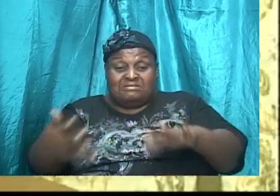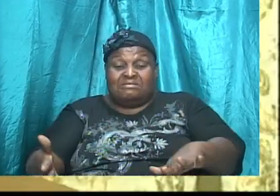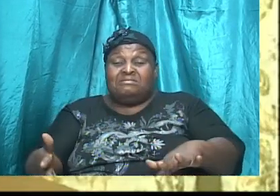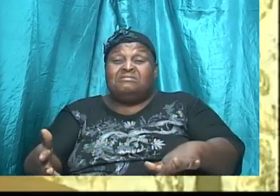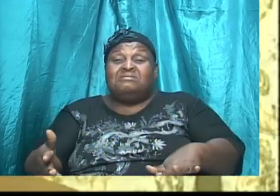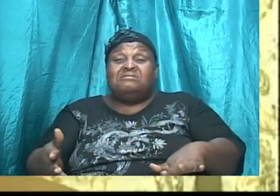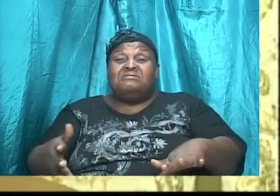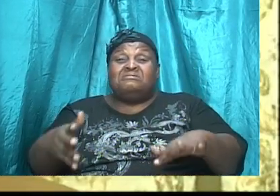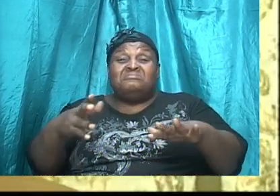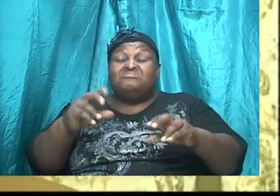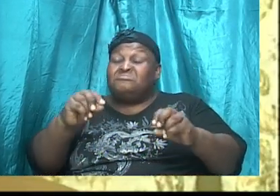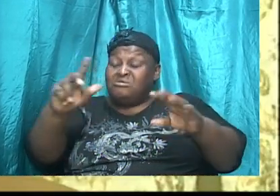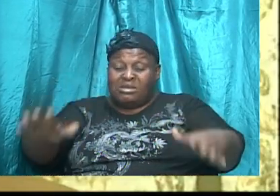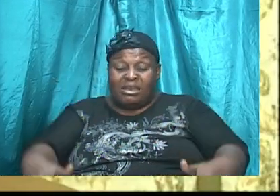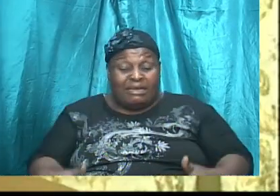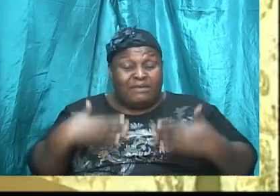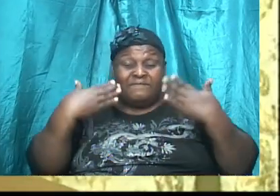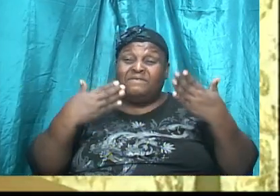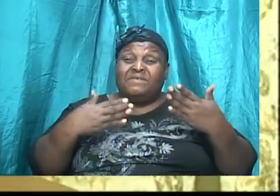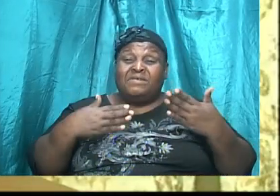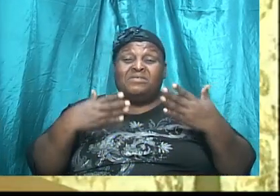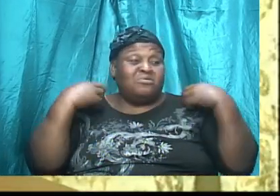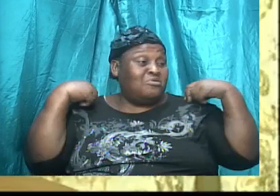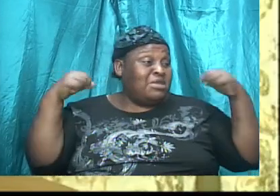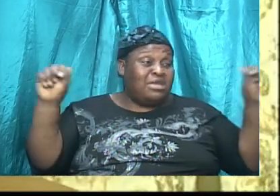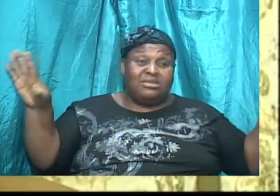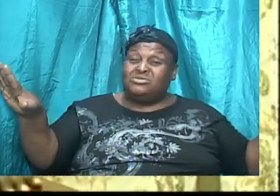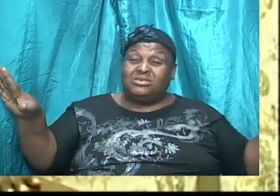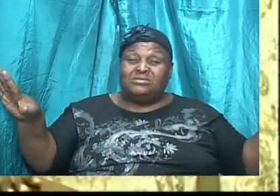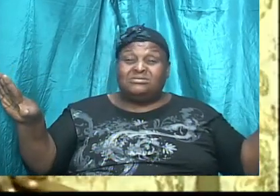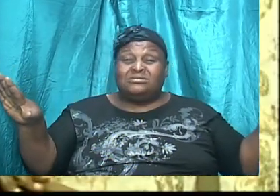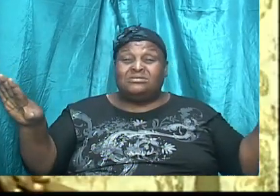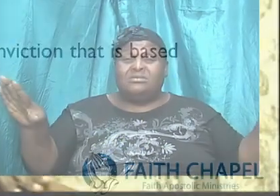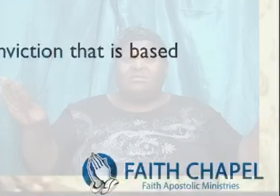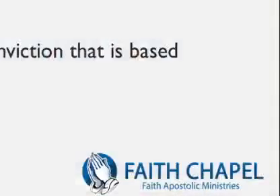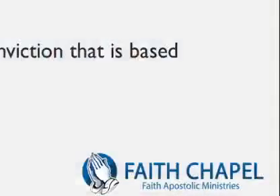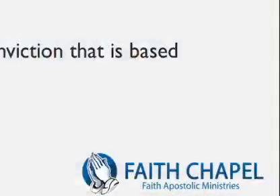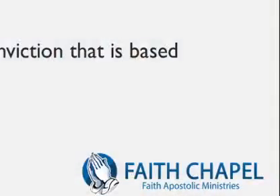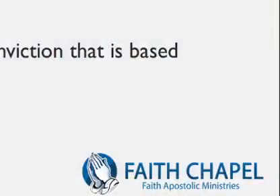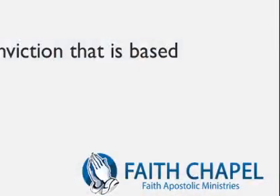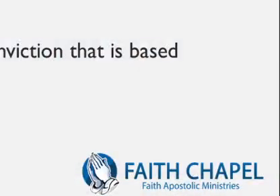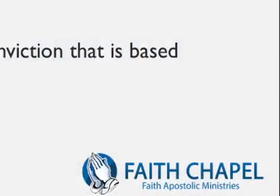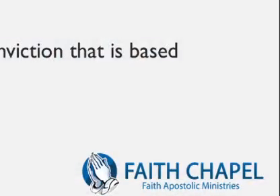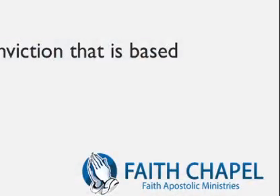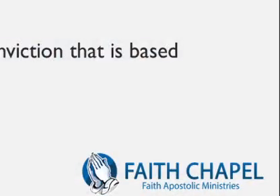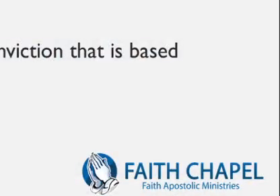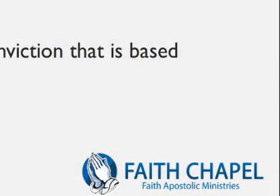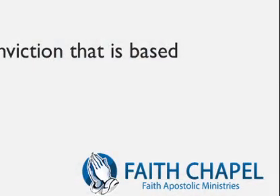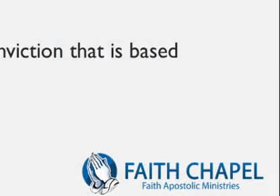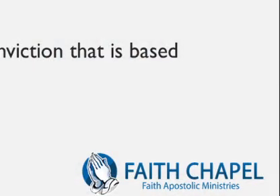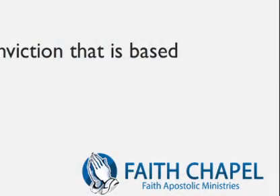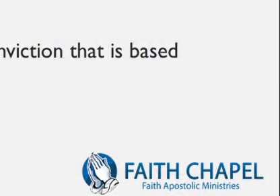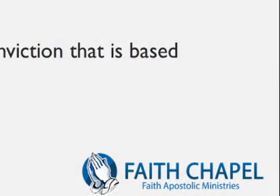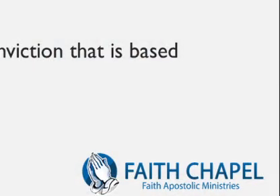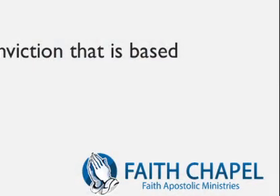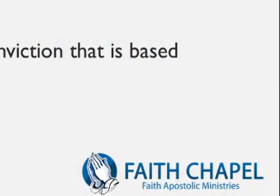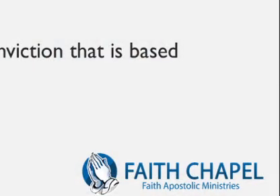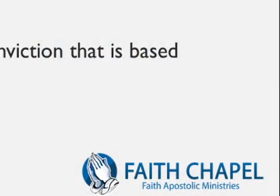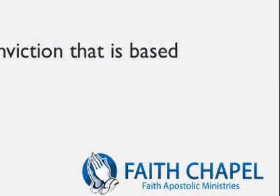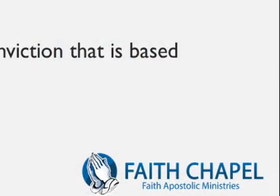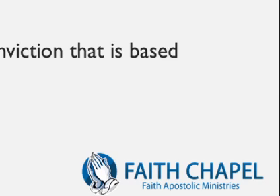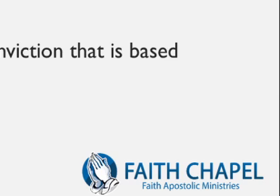nor life, nor angels, nor principalities, nor powers,